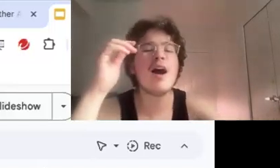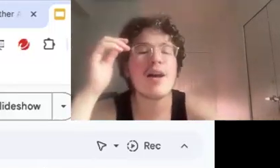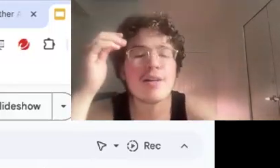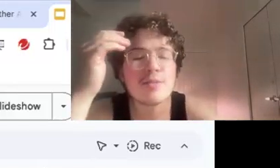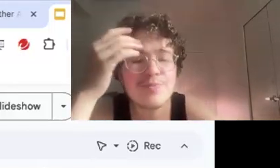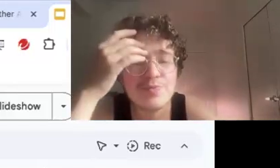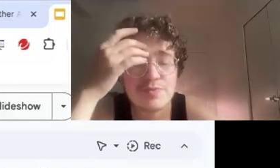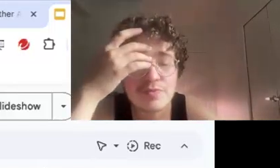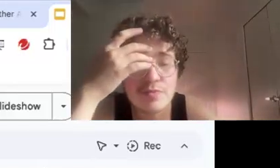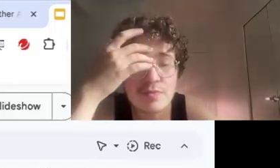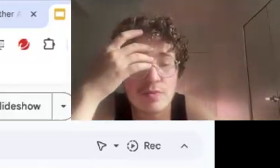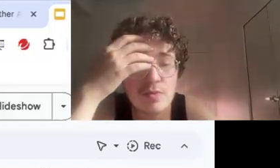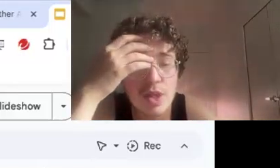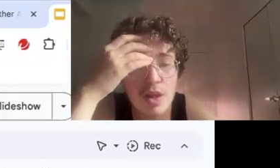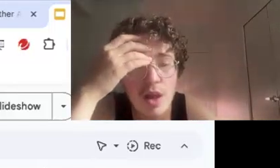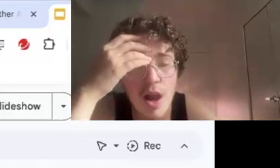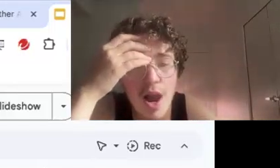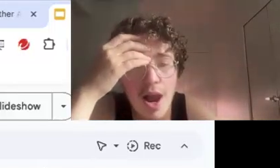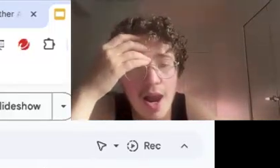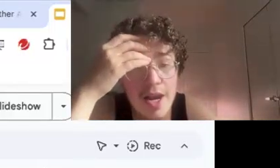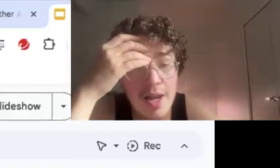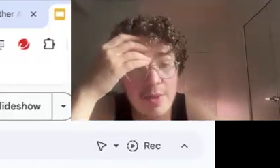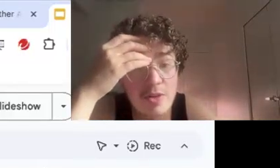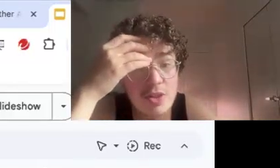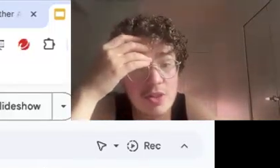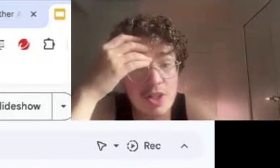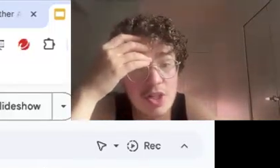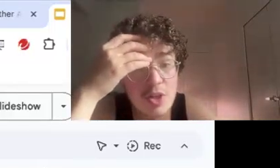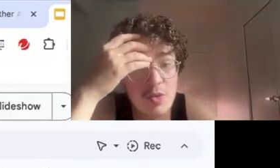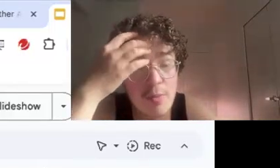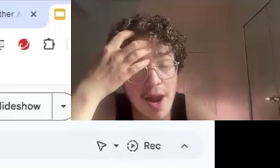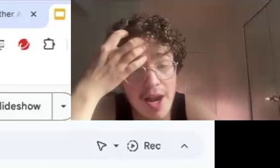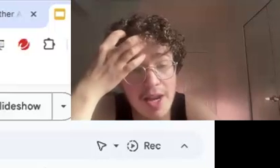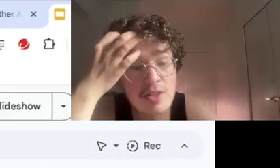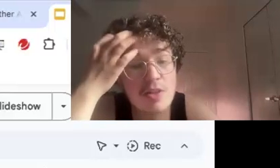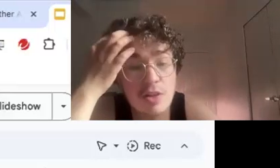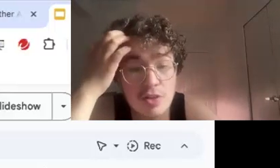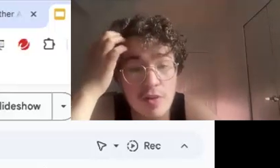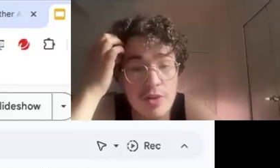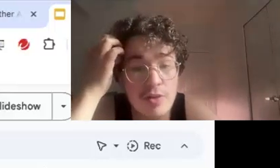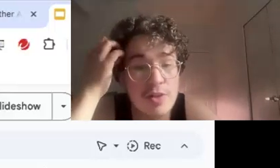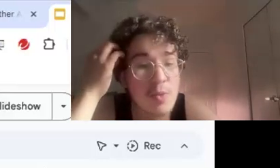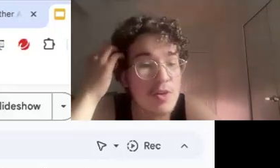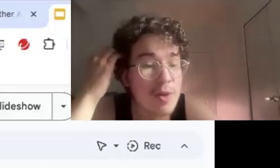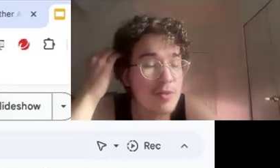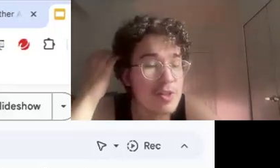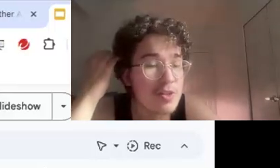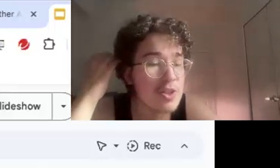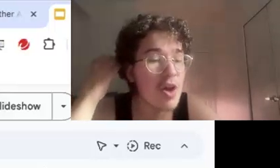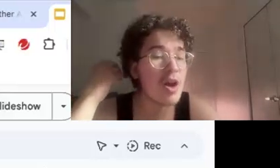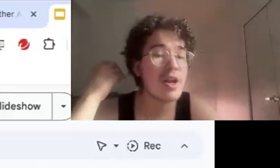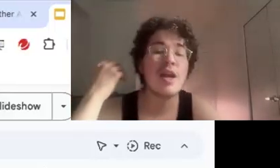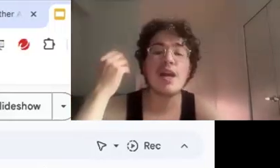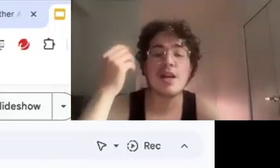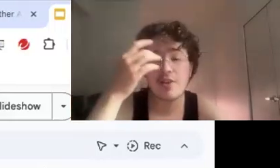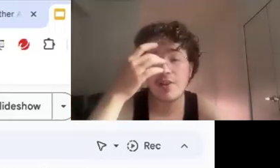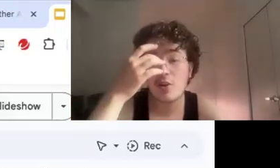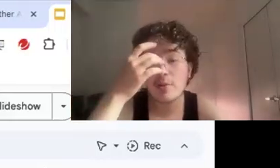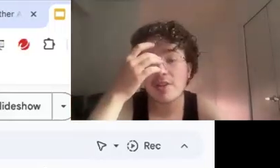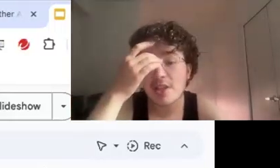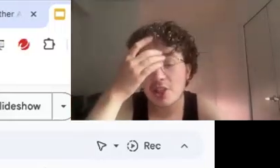also argued that the allegations made in gay newspapers imposed pressure upon